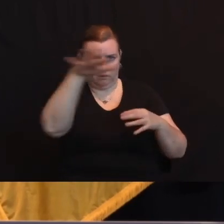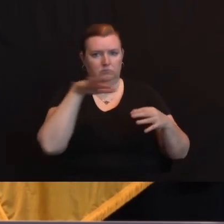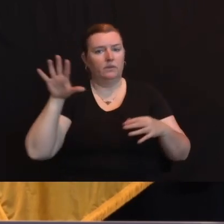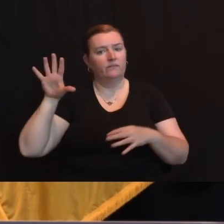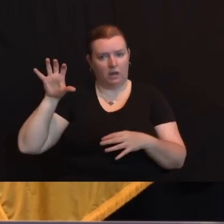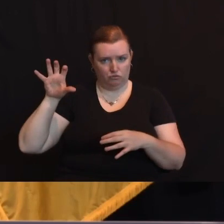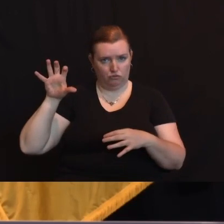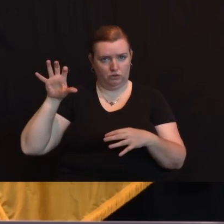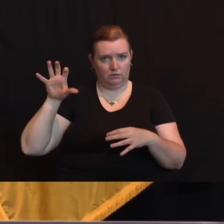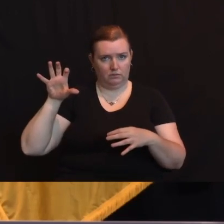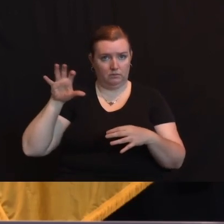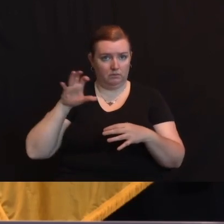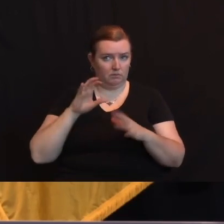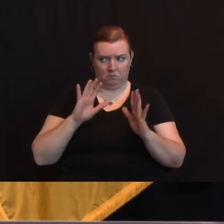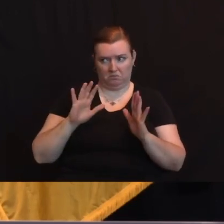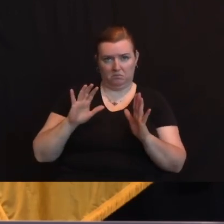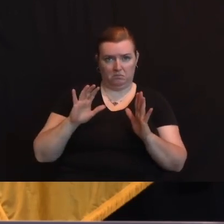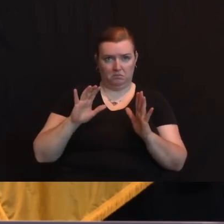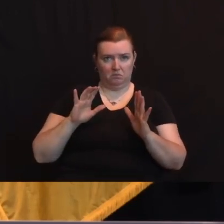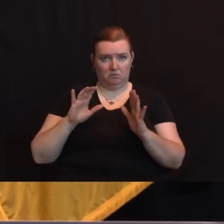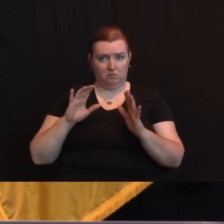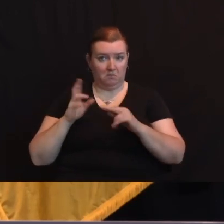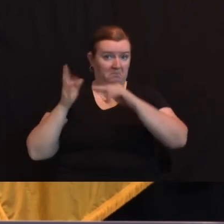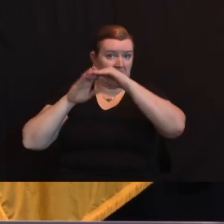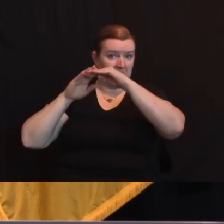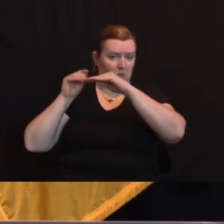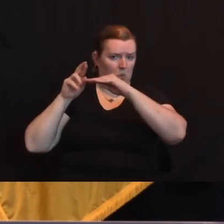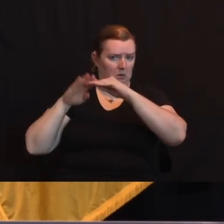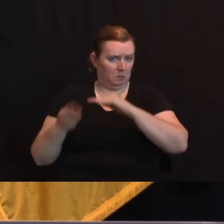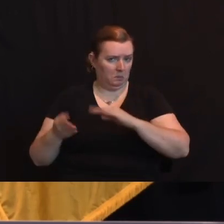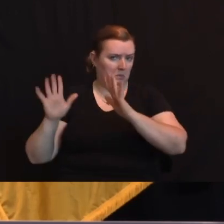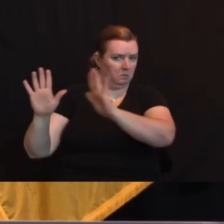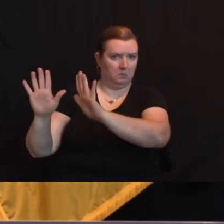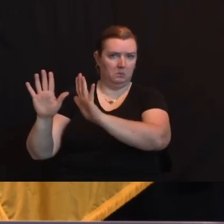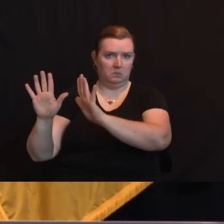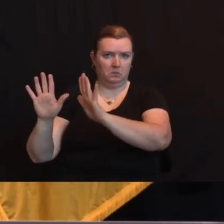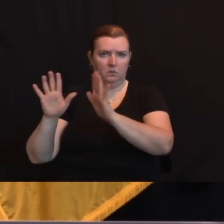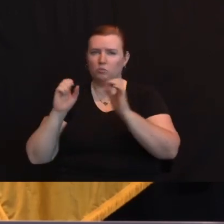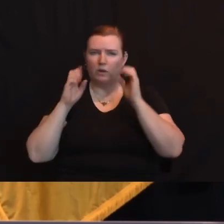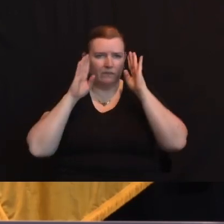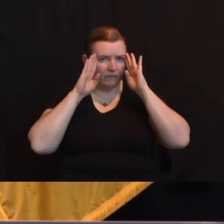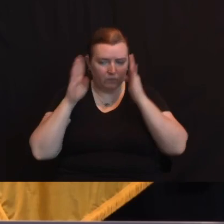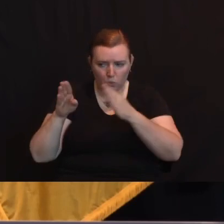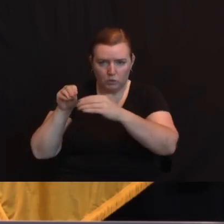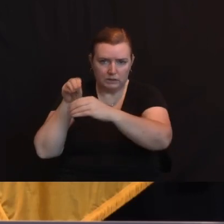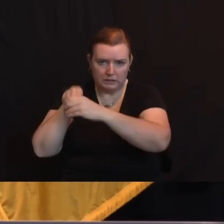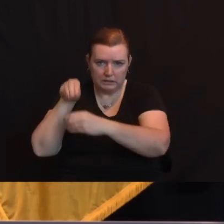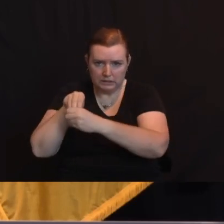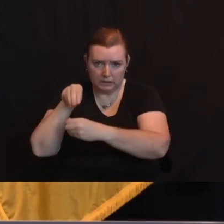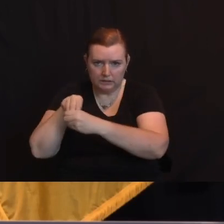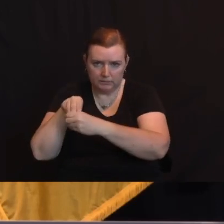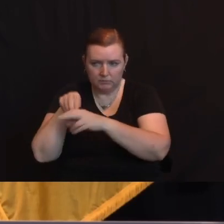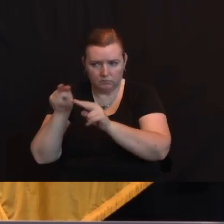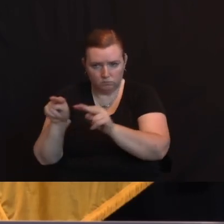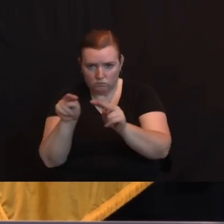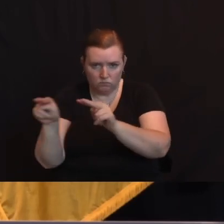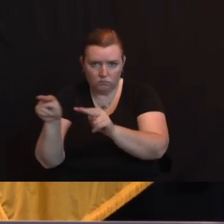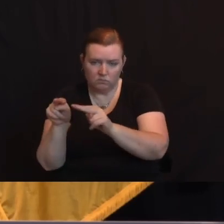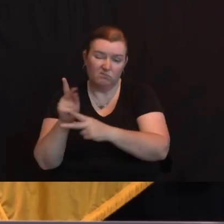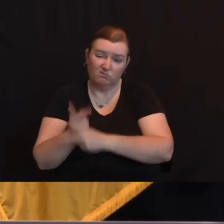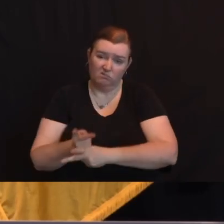to make sense. But I think it's fair to say, without putting words in your mouth, our big focus is on the inside. And this somewhat gets to the